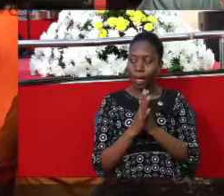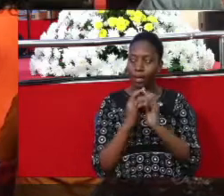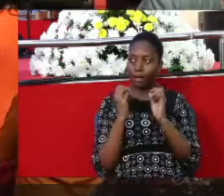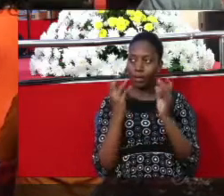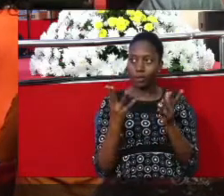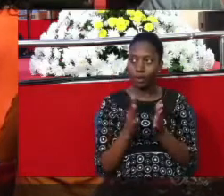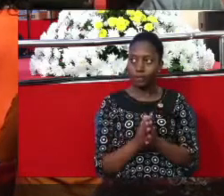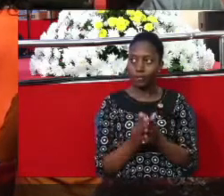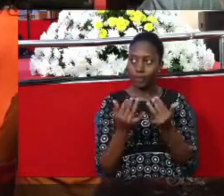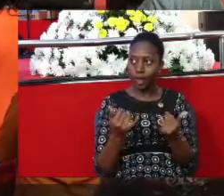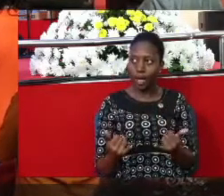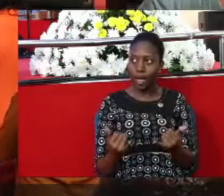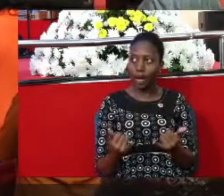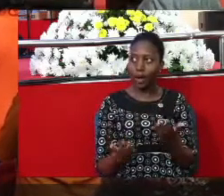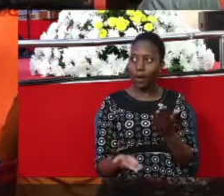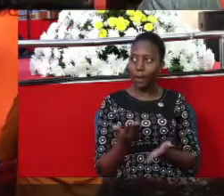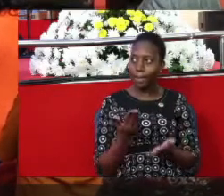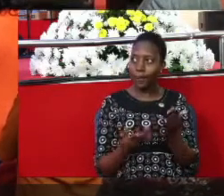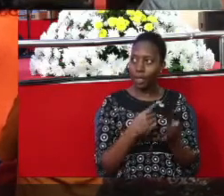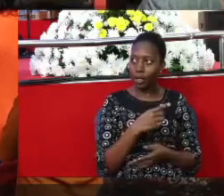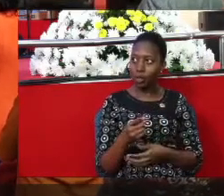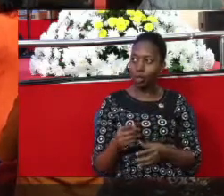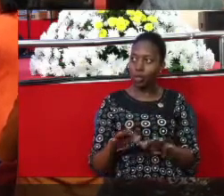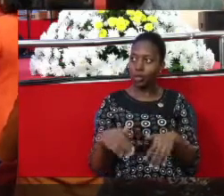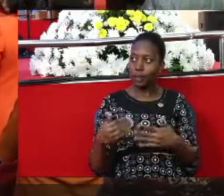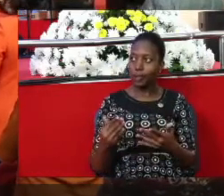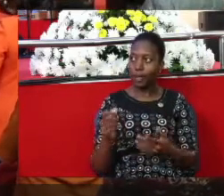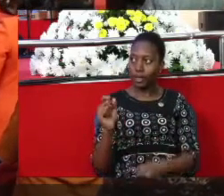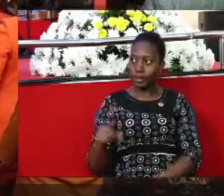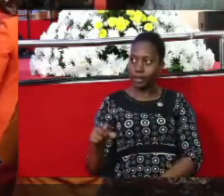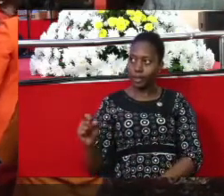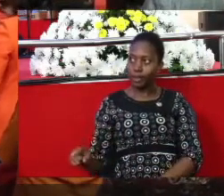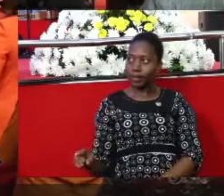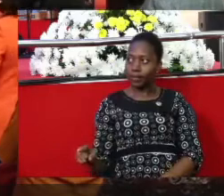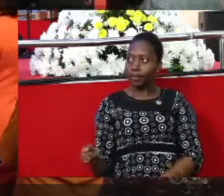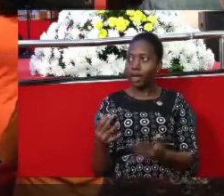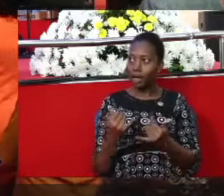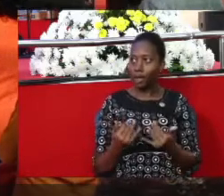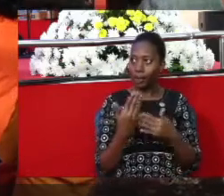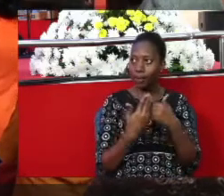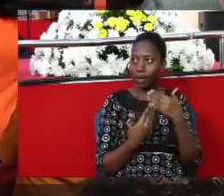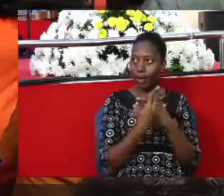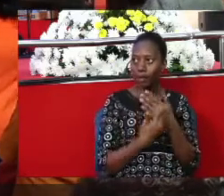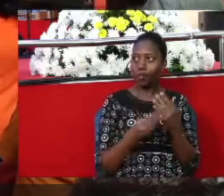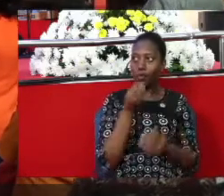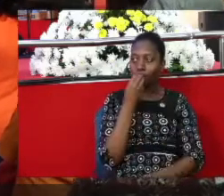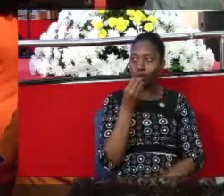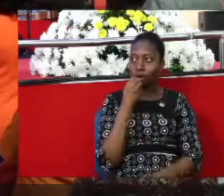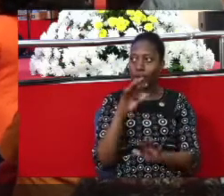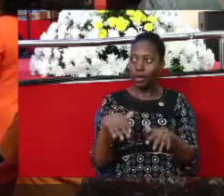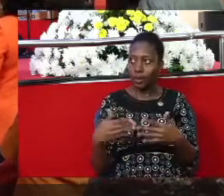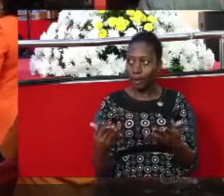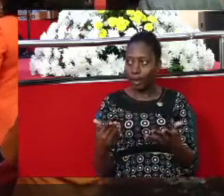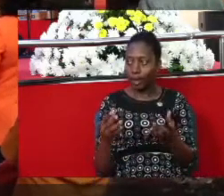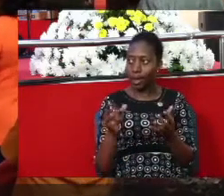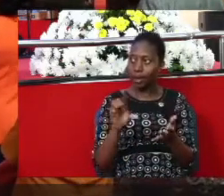Now, may he who supplies seed to the sower and bread for food supply and multiply the seed you